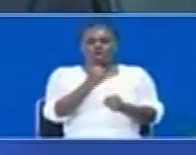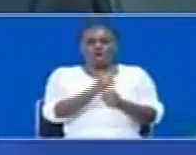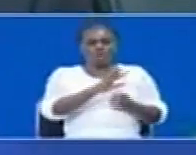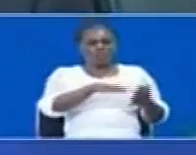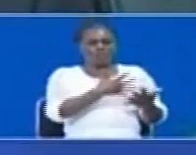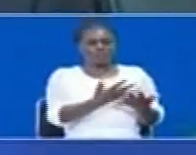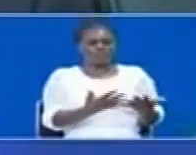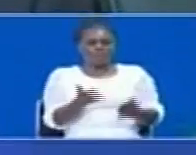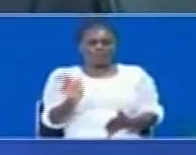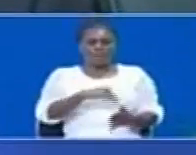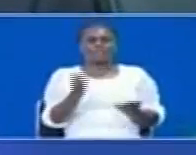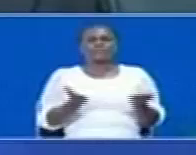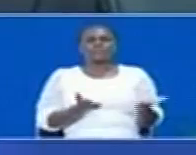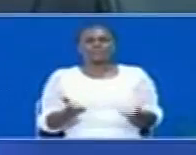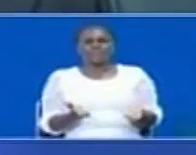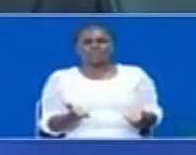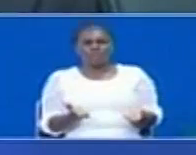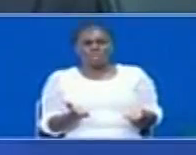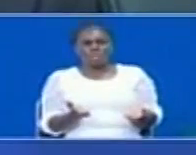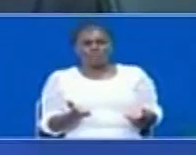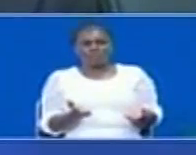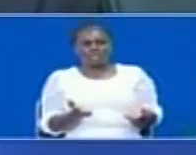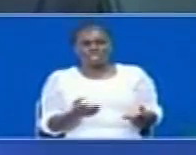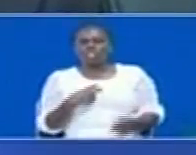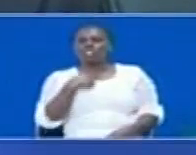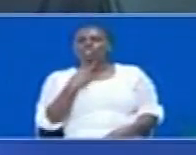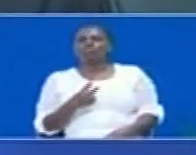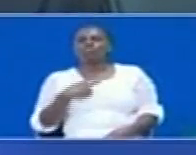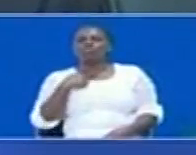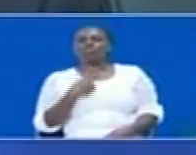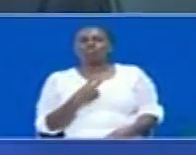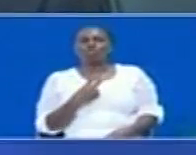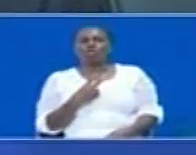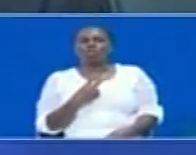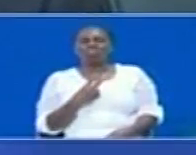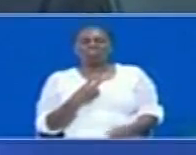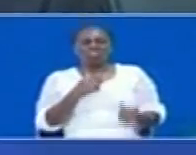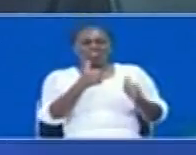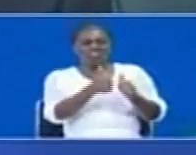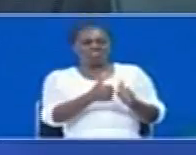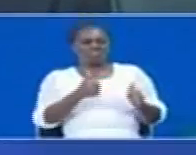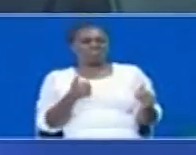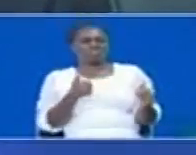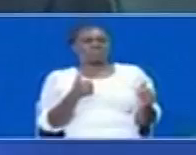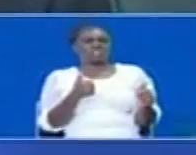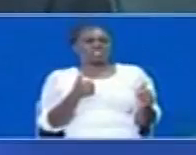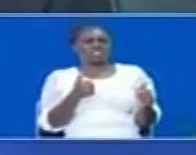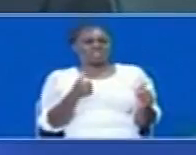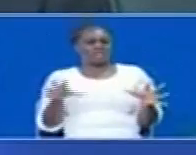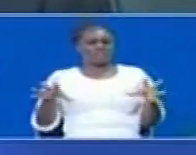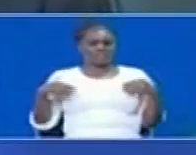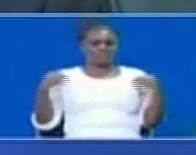restore services to Kenyans, which the union was not quite enthusiastic to